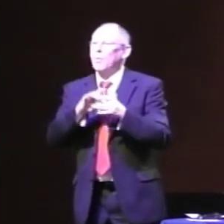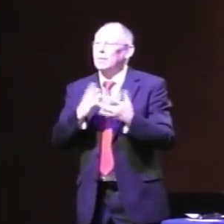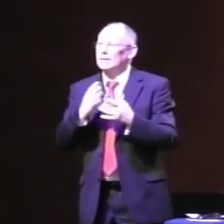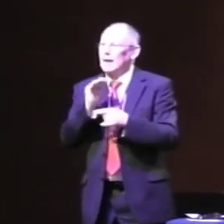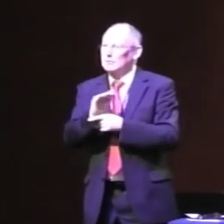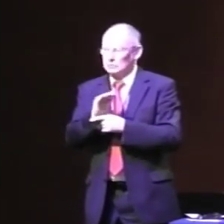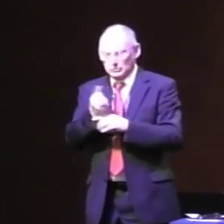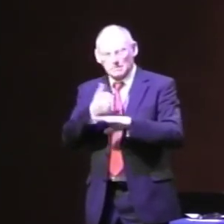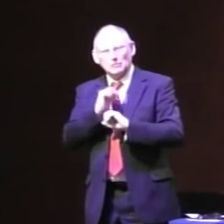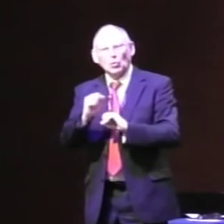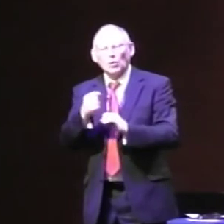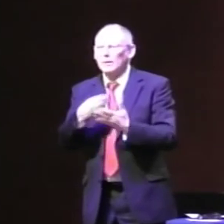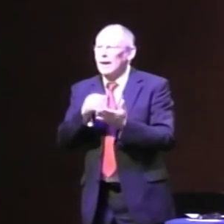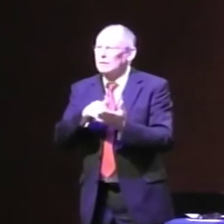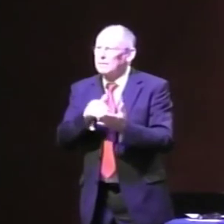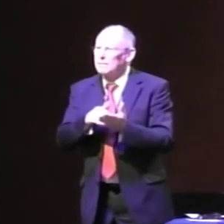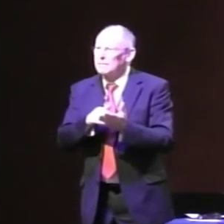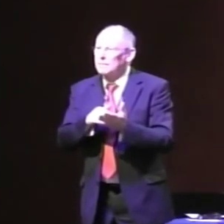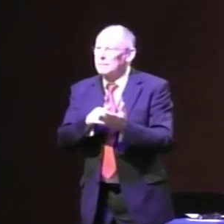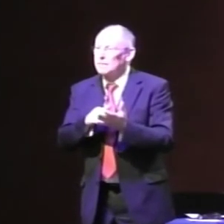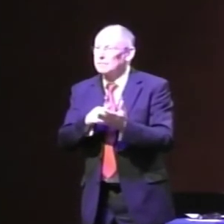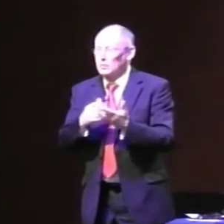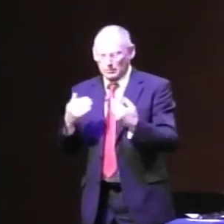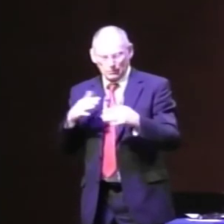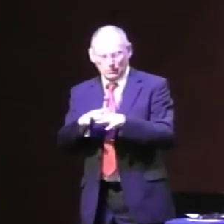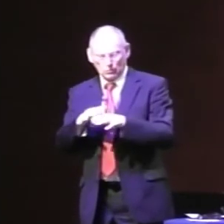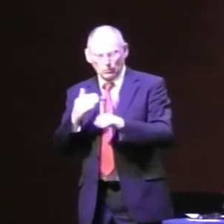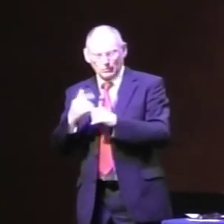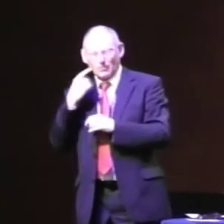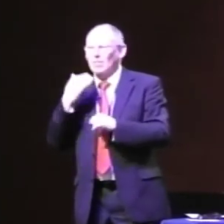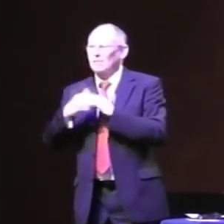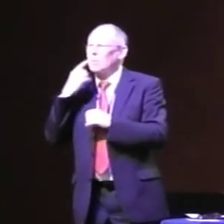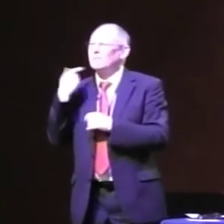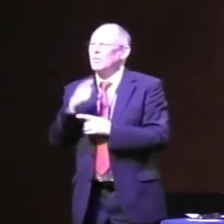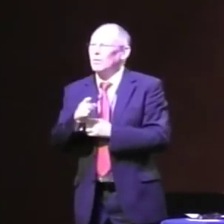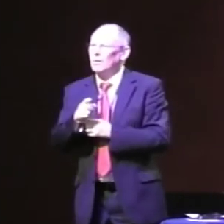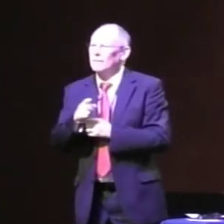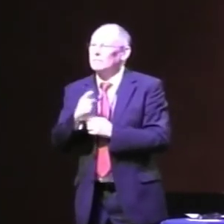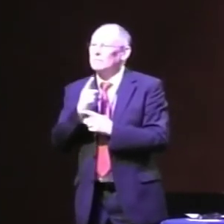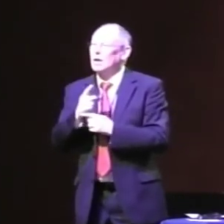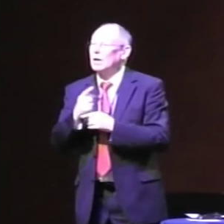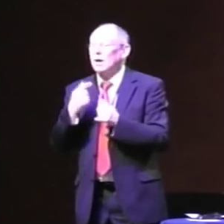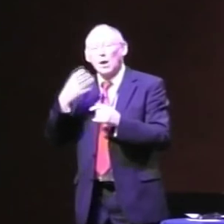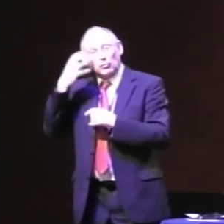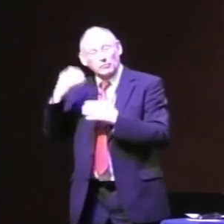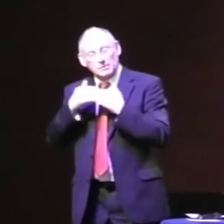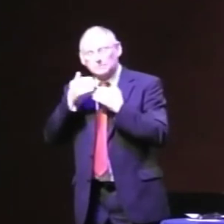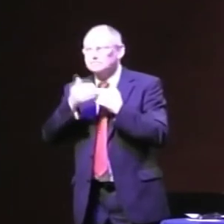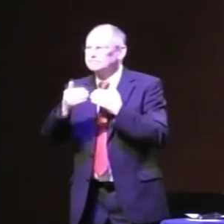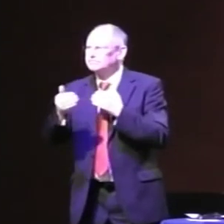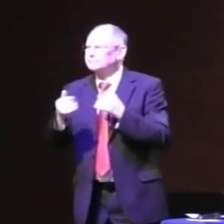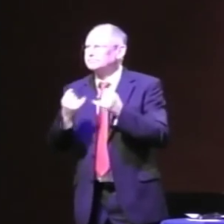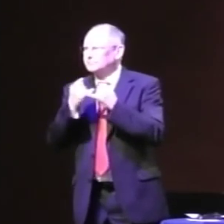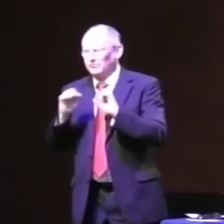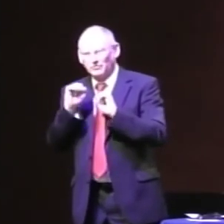based on income, mainstreaming homelessness. Who could have thought it on our own doorsteps? Successive governments have failed to adequately address